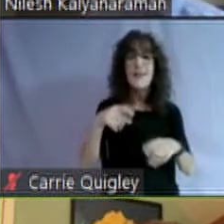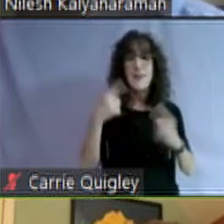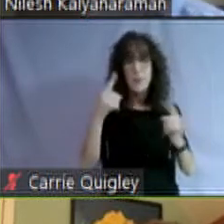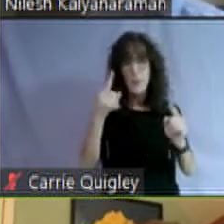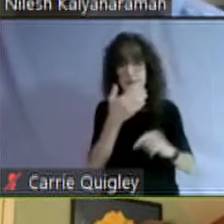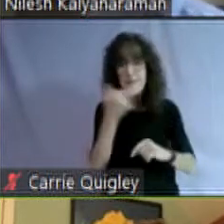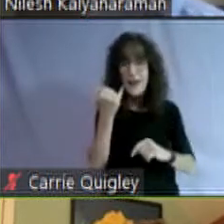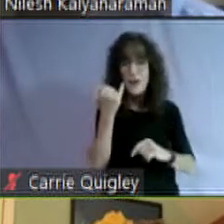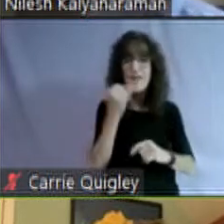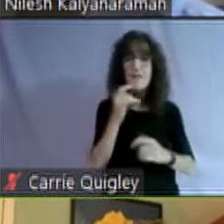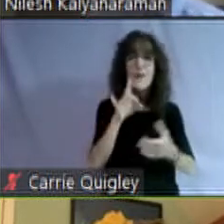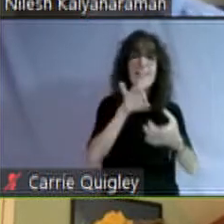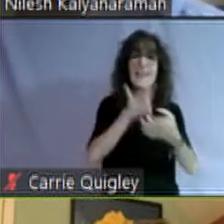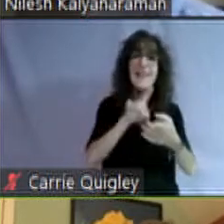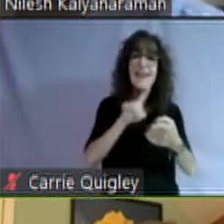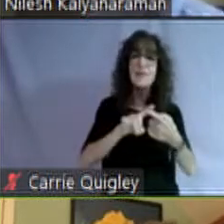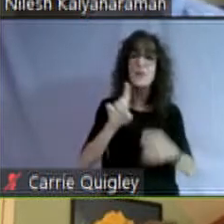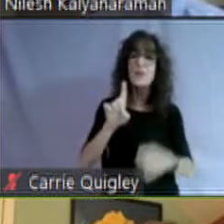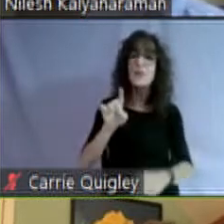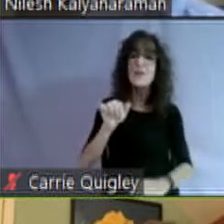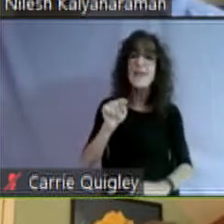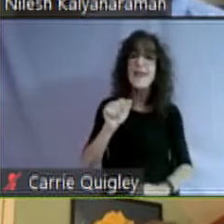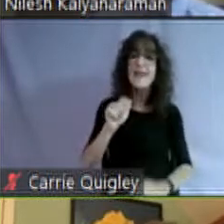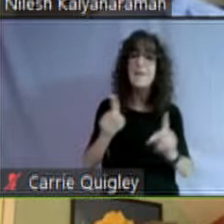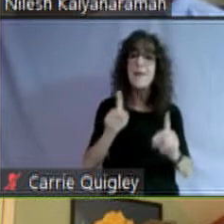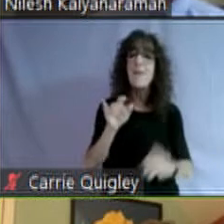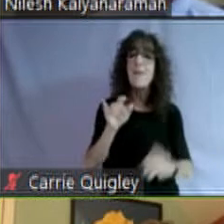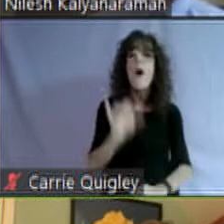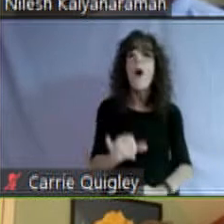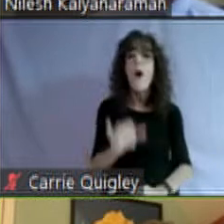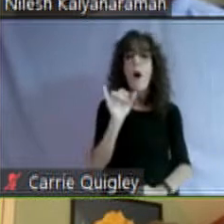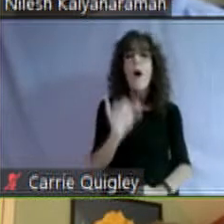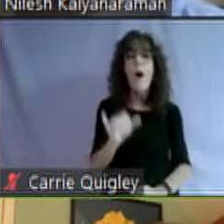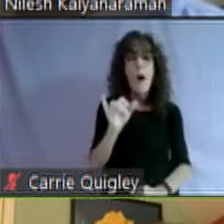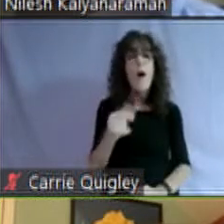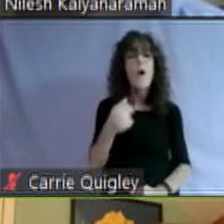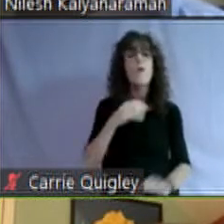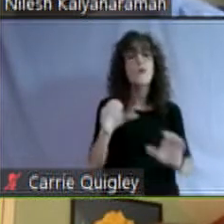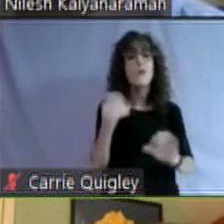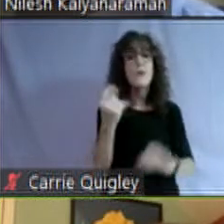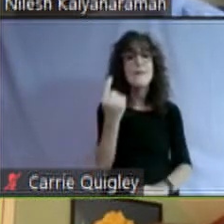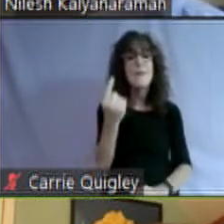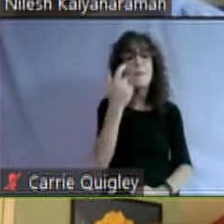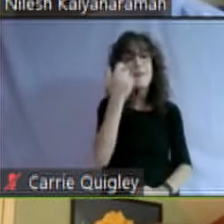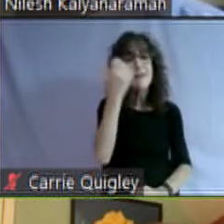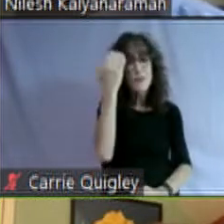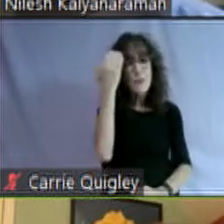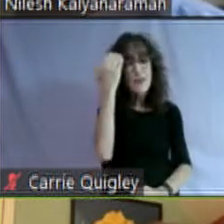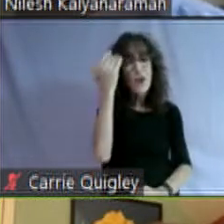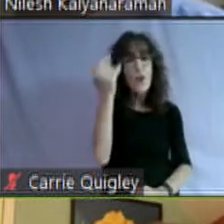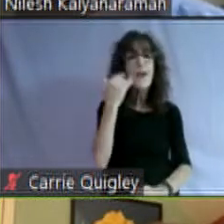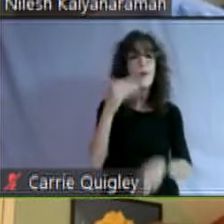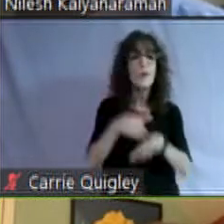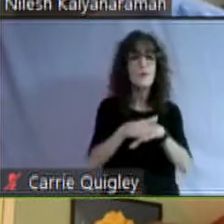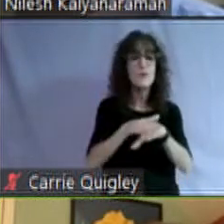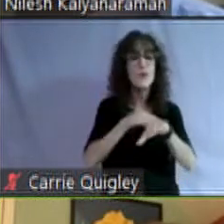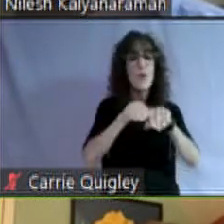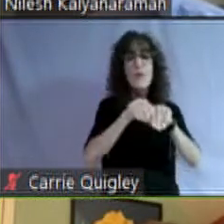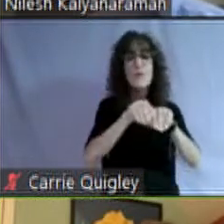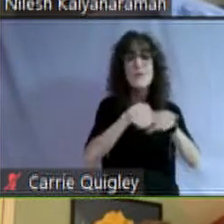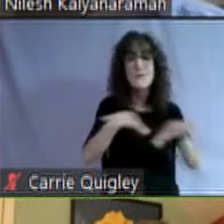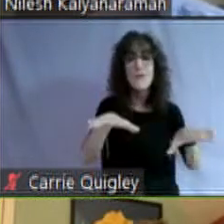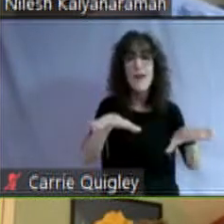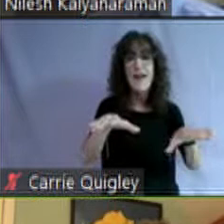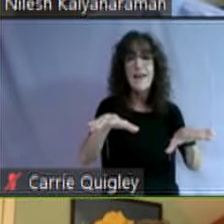can link it to data and people then understand that we're doing something because we know that it's going to slow the spread of the virus,